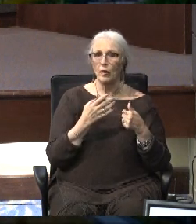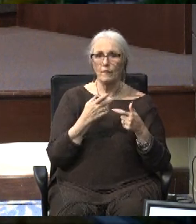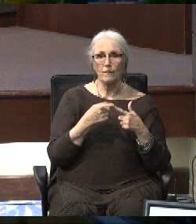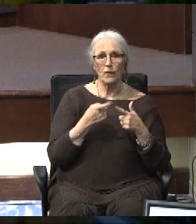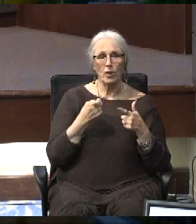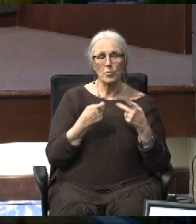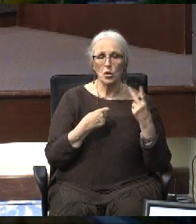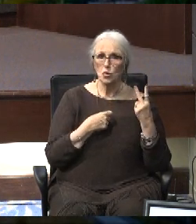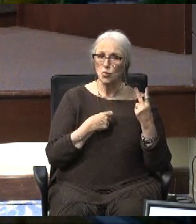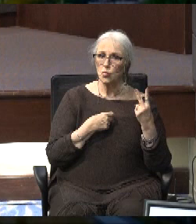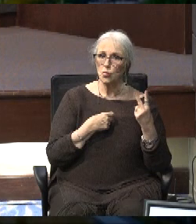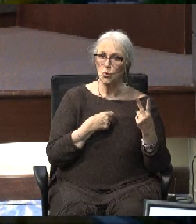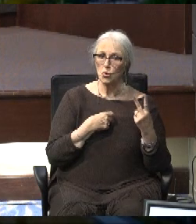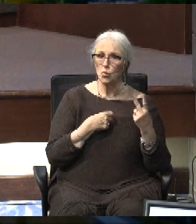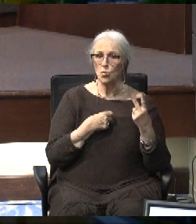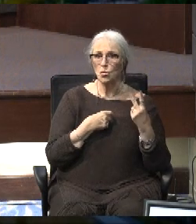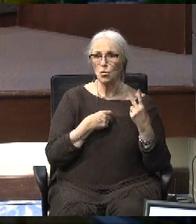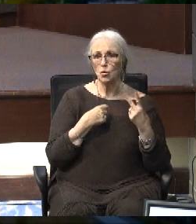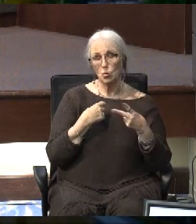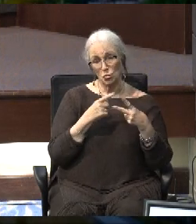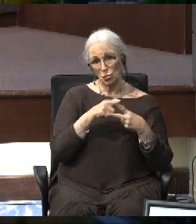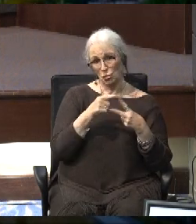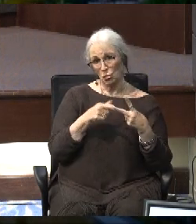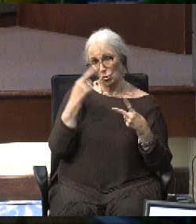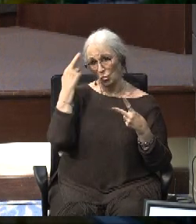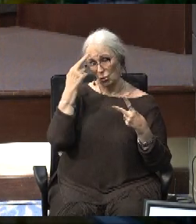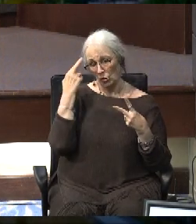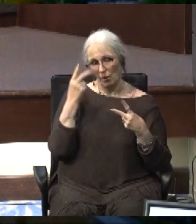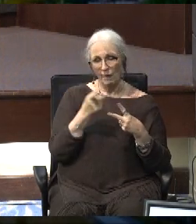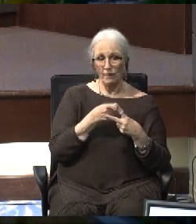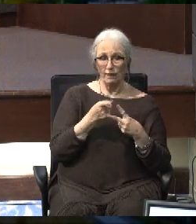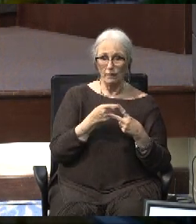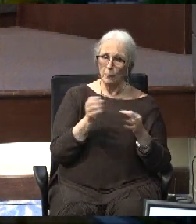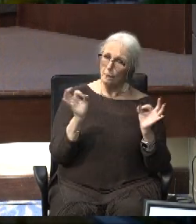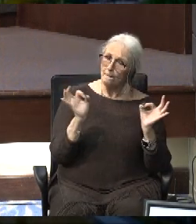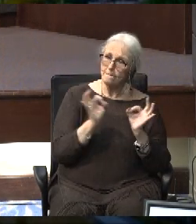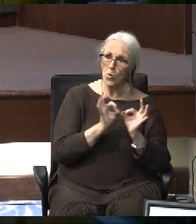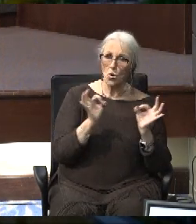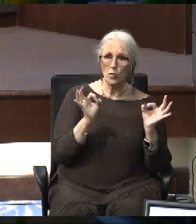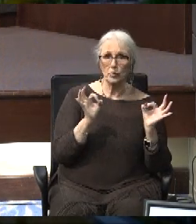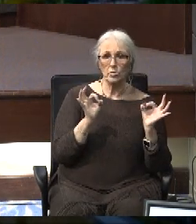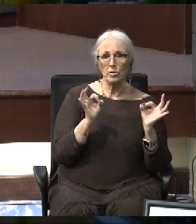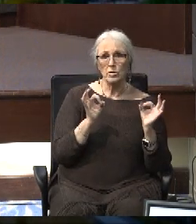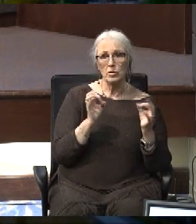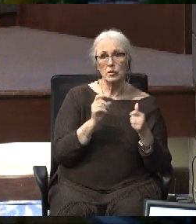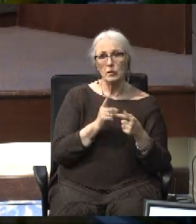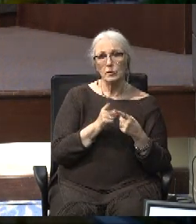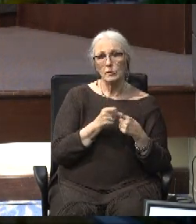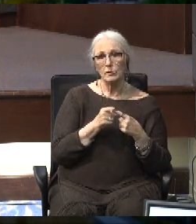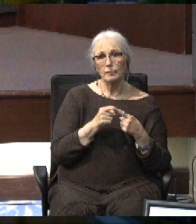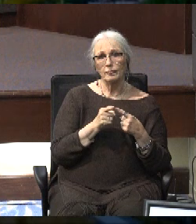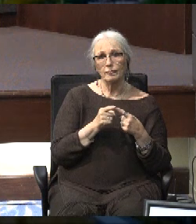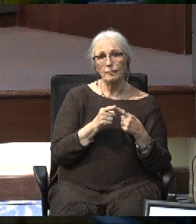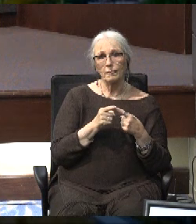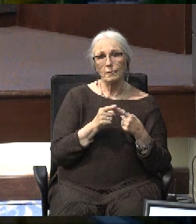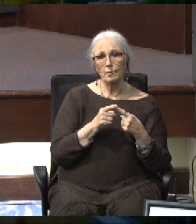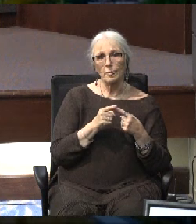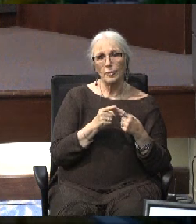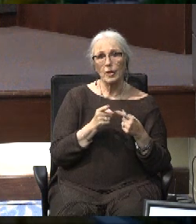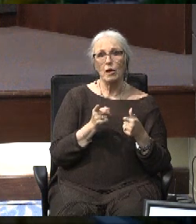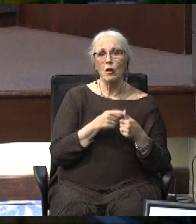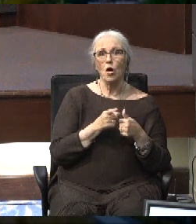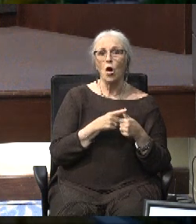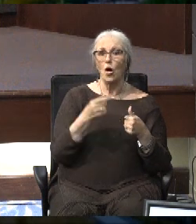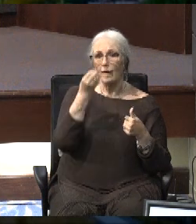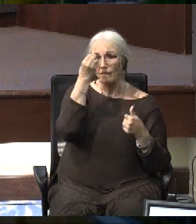out of two respects. First and foremost, wanted to just say that our